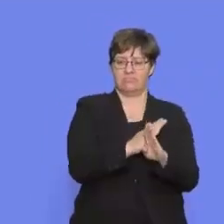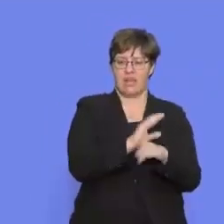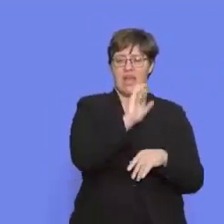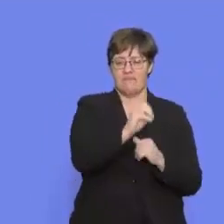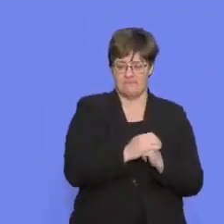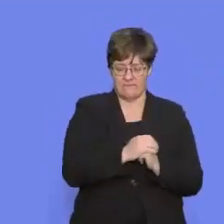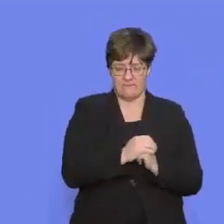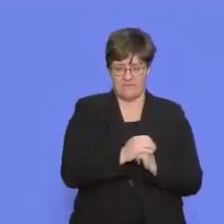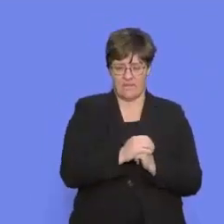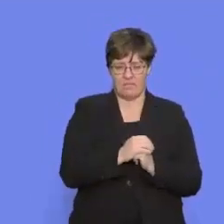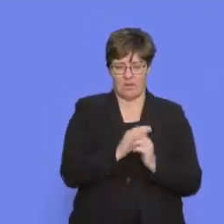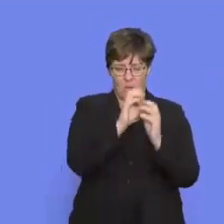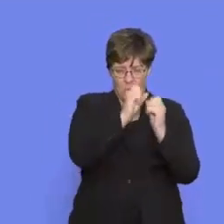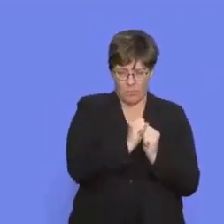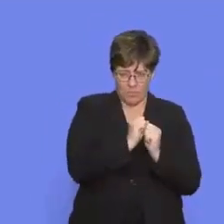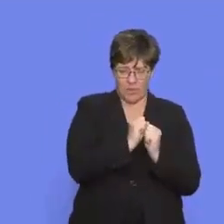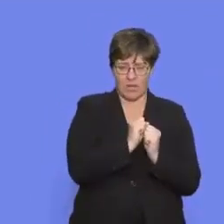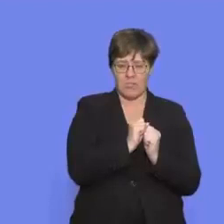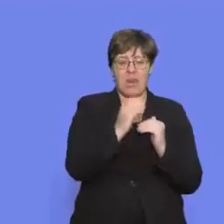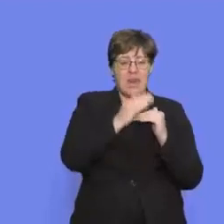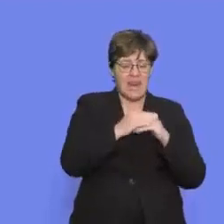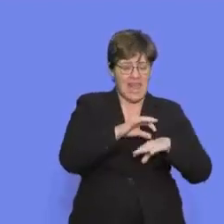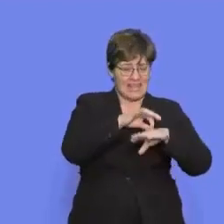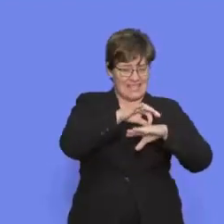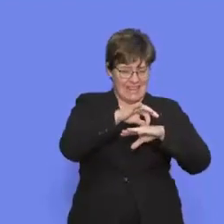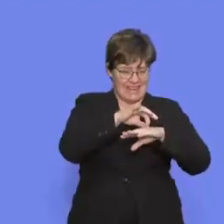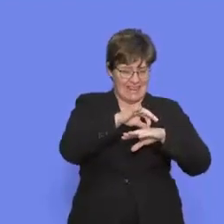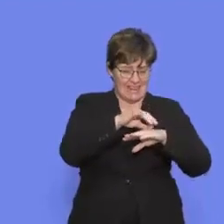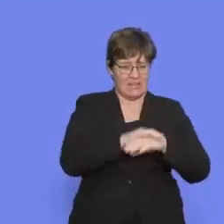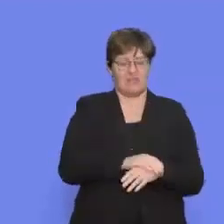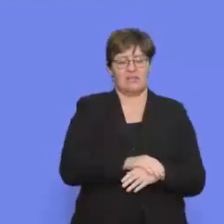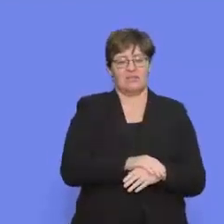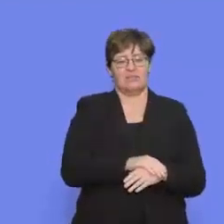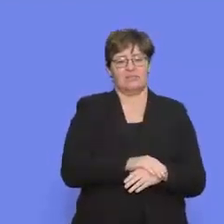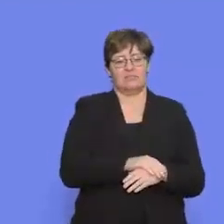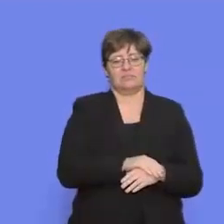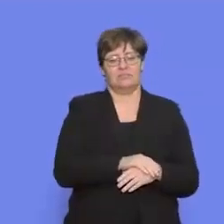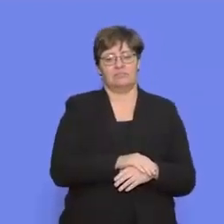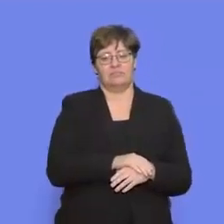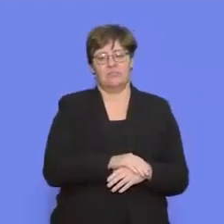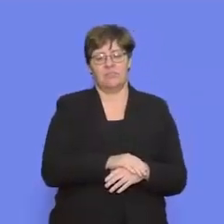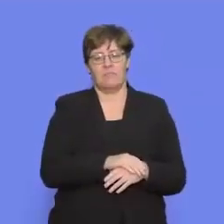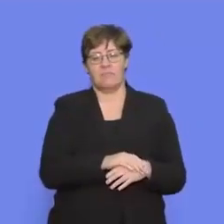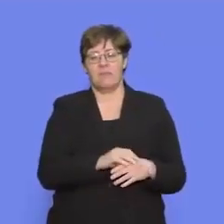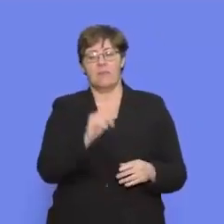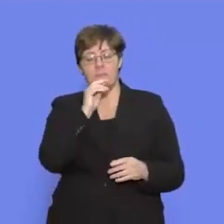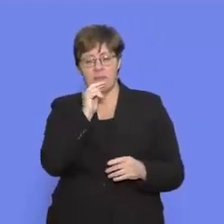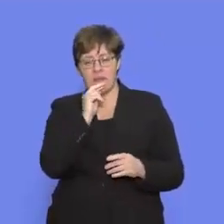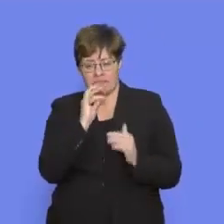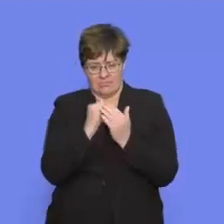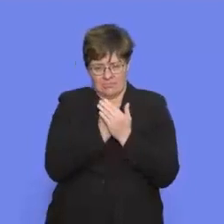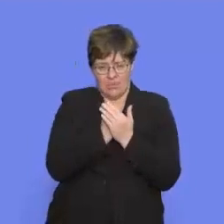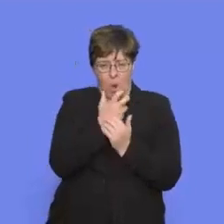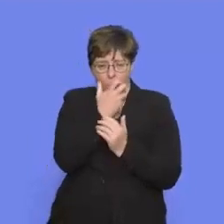surface, and they will conserve the heat once the constriction